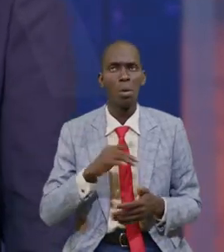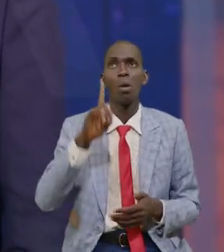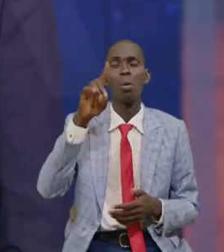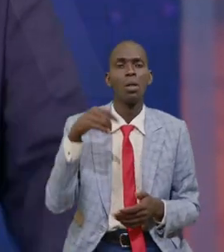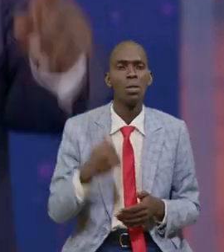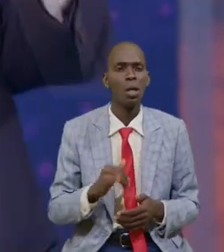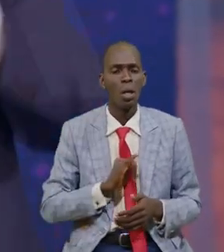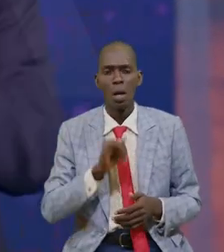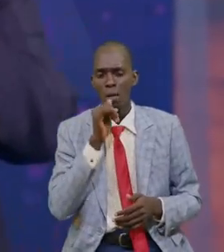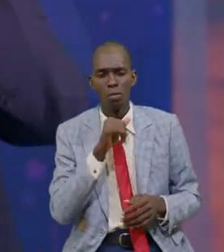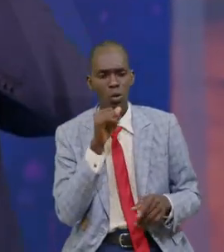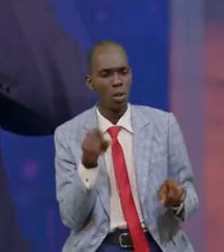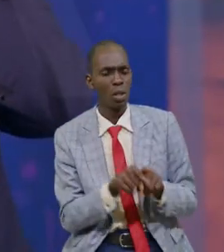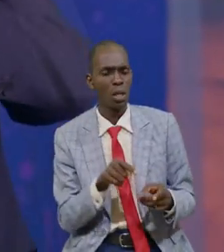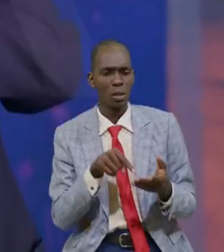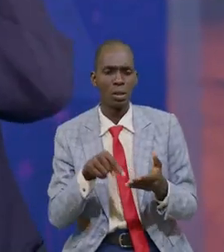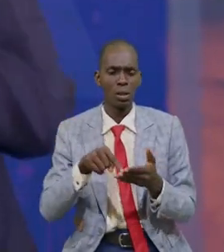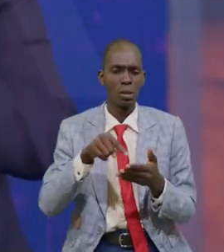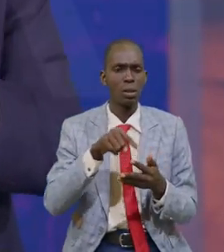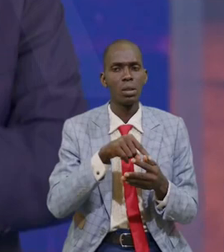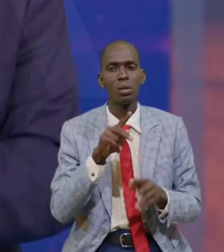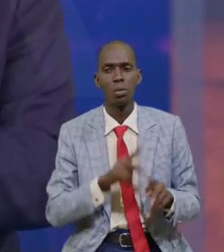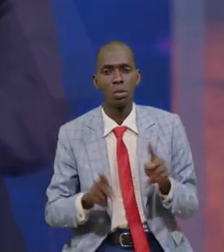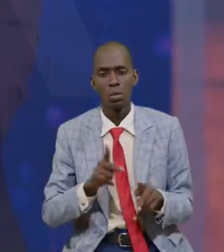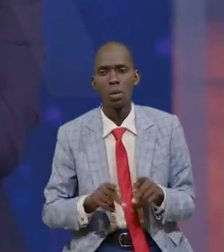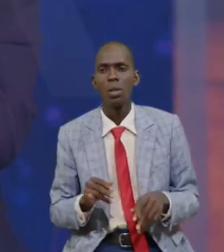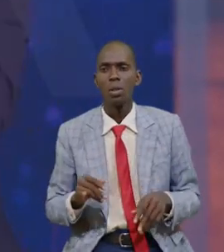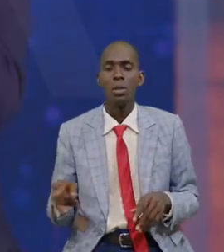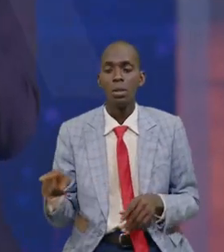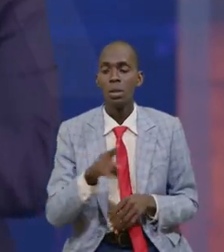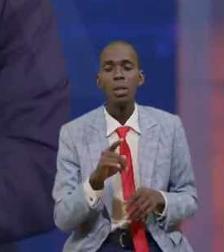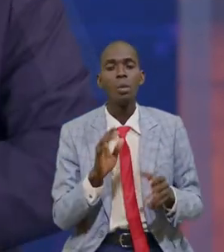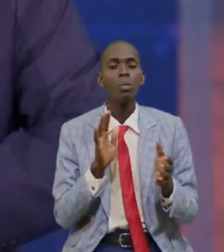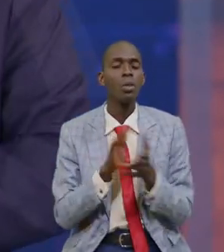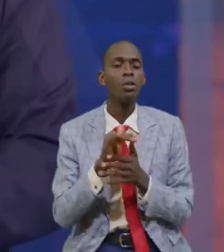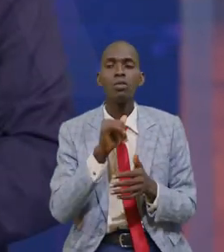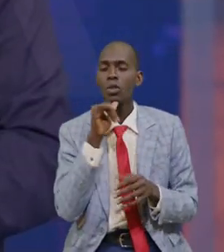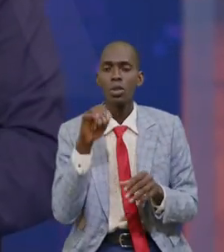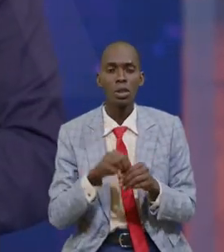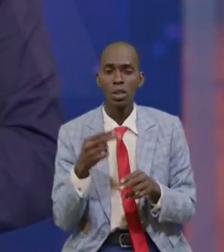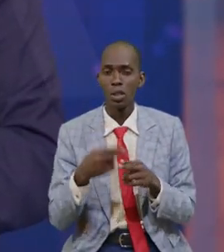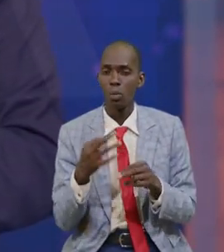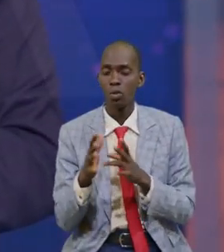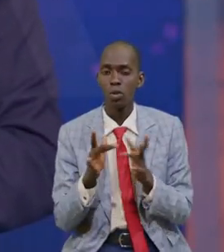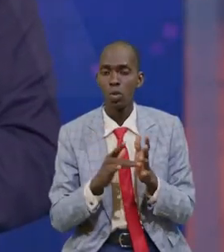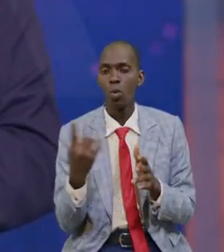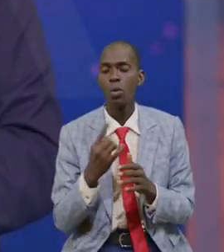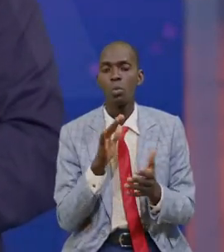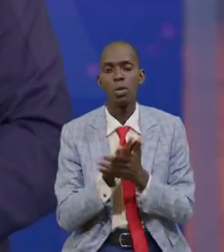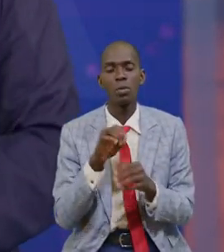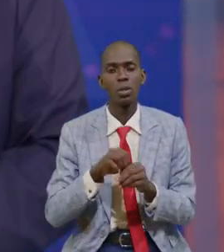like these people. They don't believe on the Lord Jesus, they believe only in their so-called good works. They will